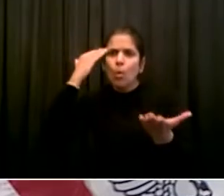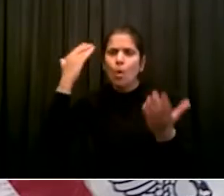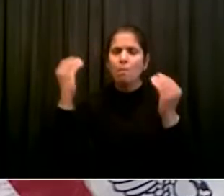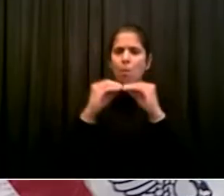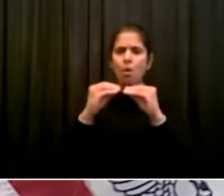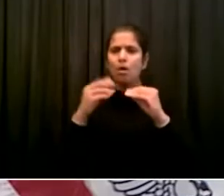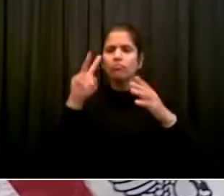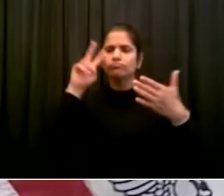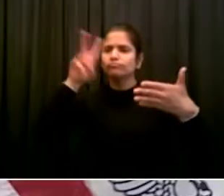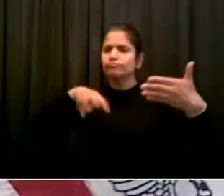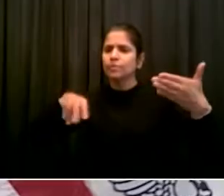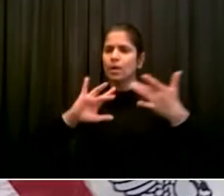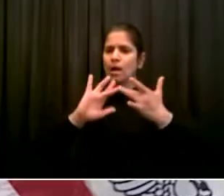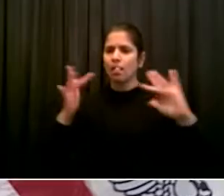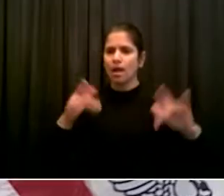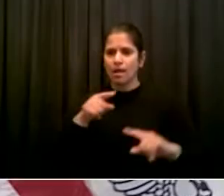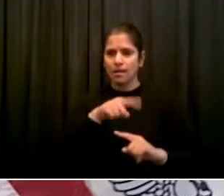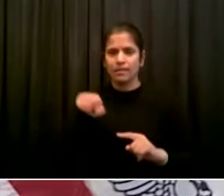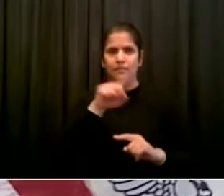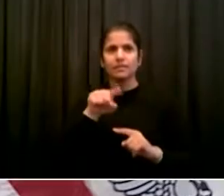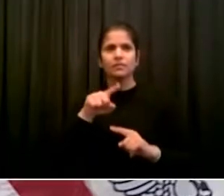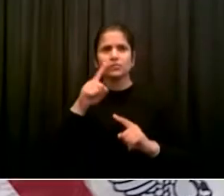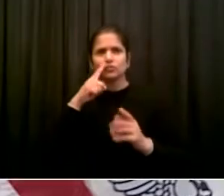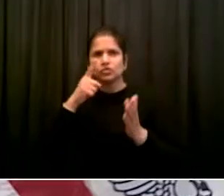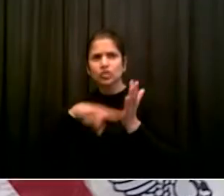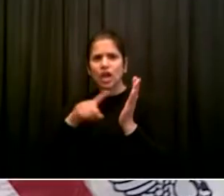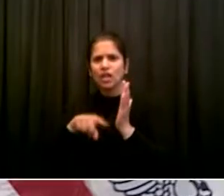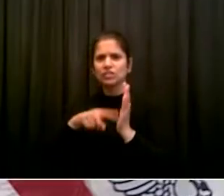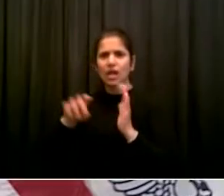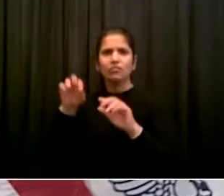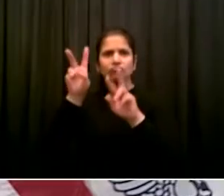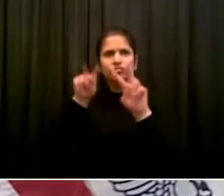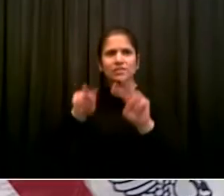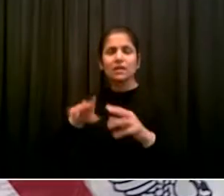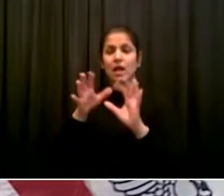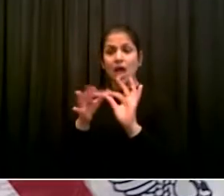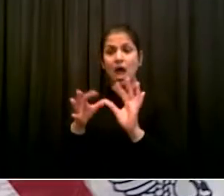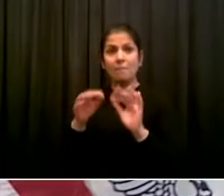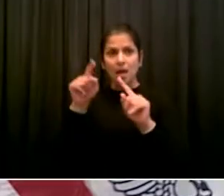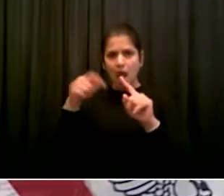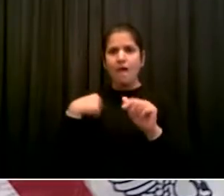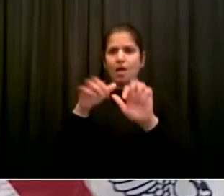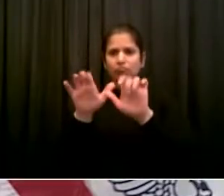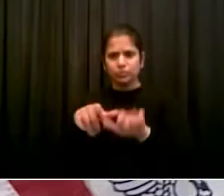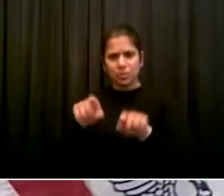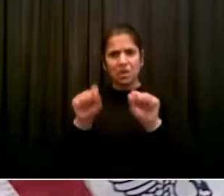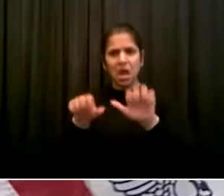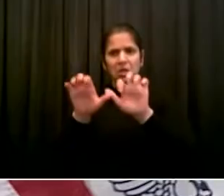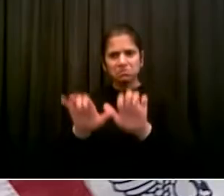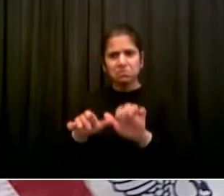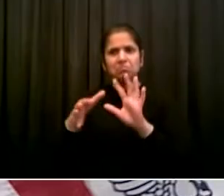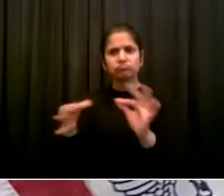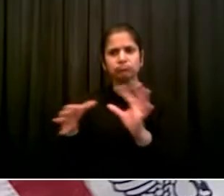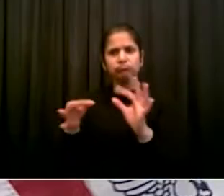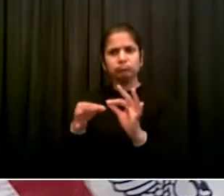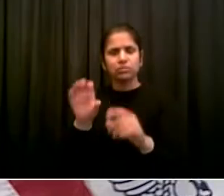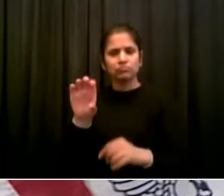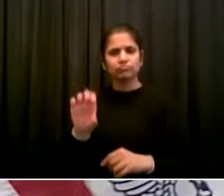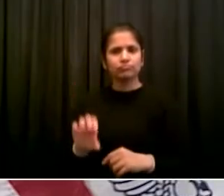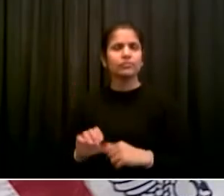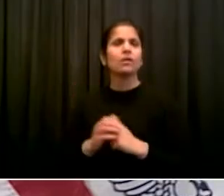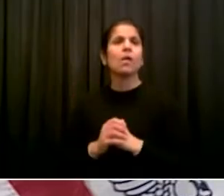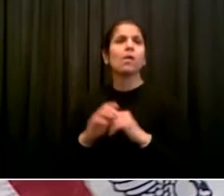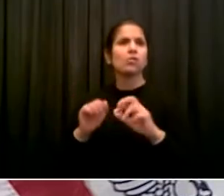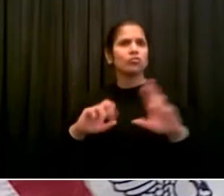to look at it. If you have comments, again, there's a public comment period open, and we are ready to proceed to put